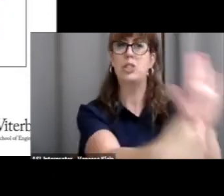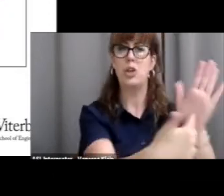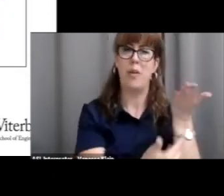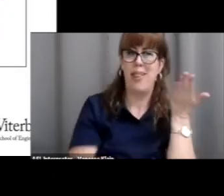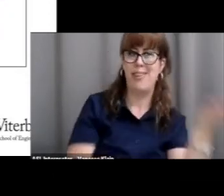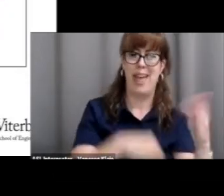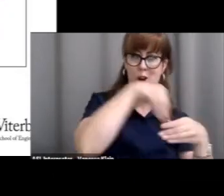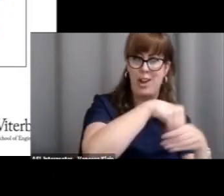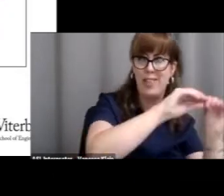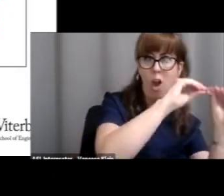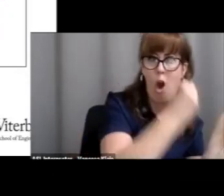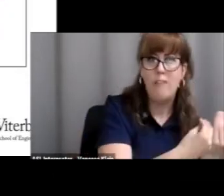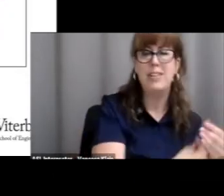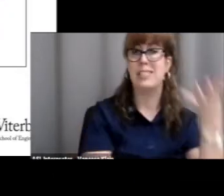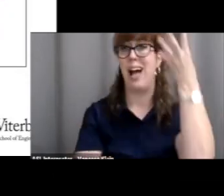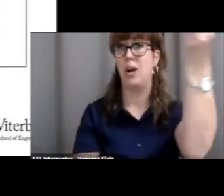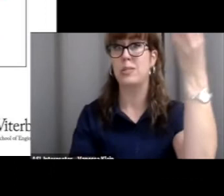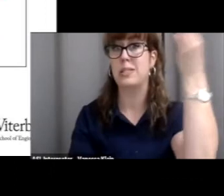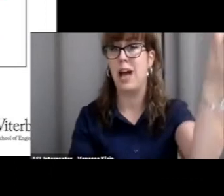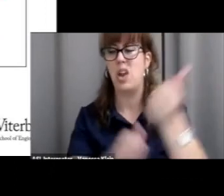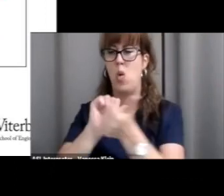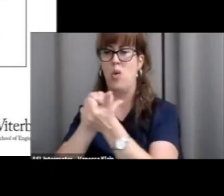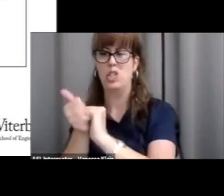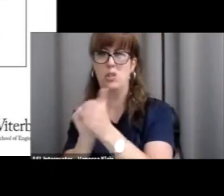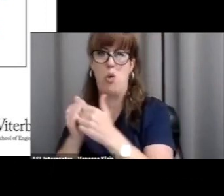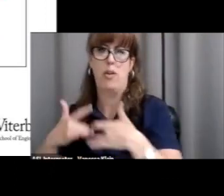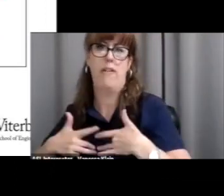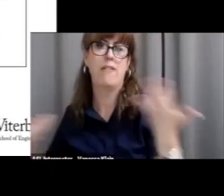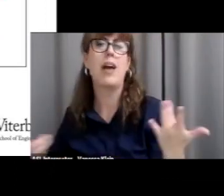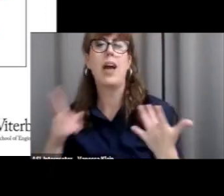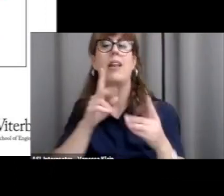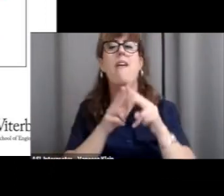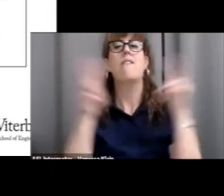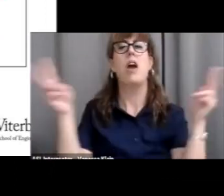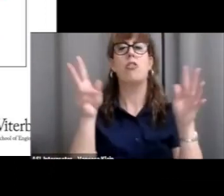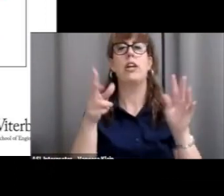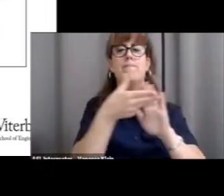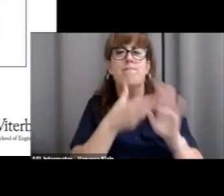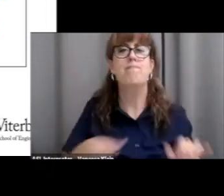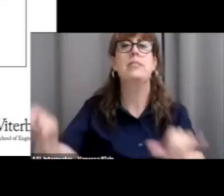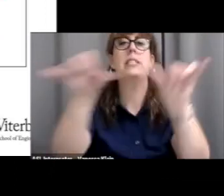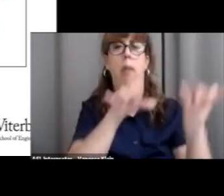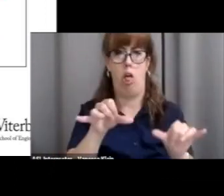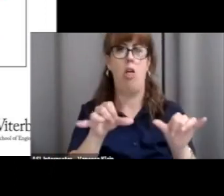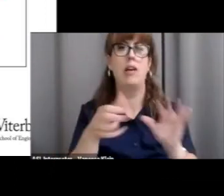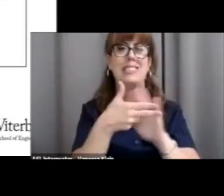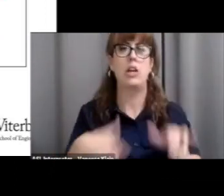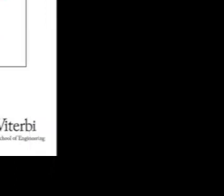an office, outdoors, or at a sporting event. Again, stereotypical places where we usually see